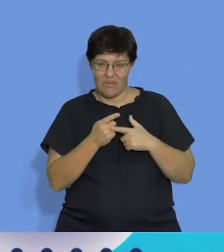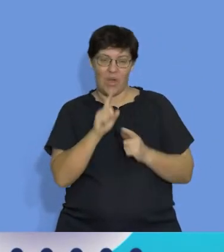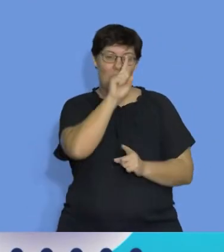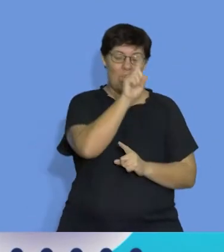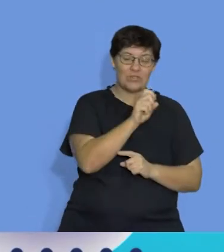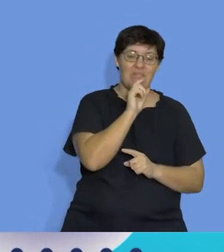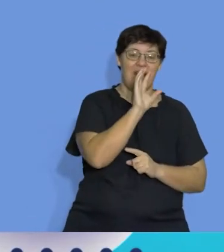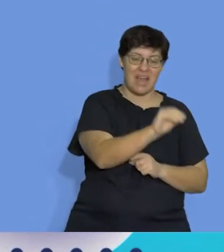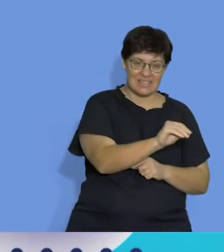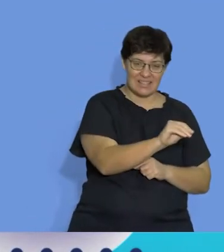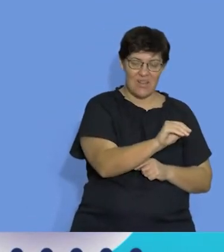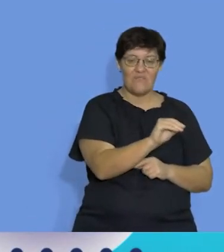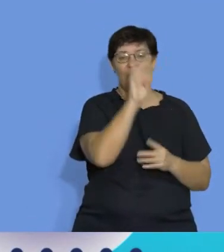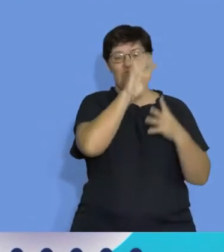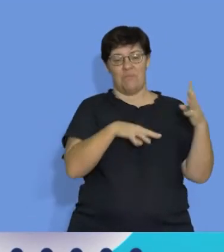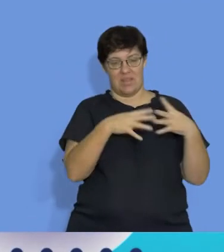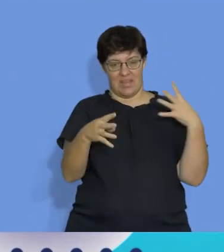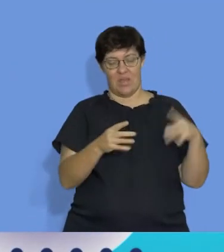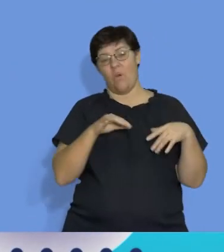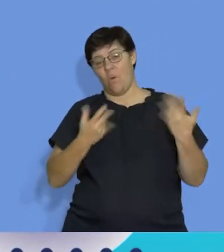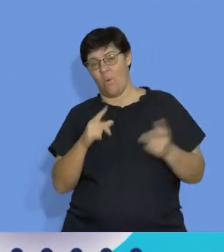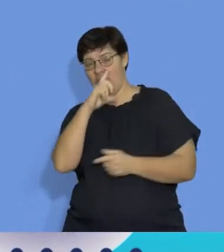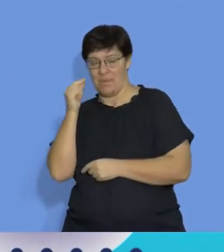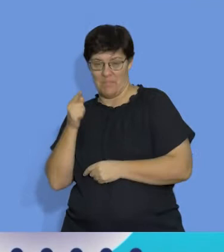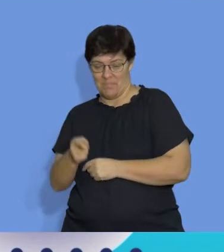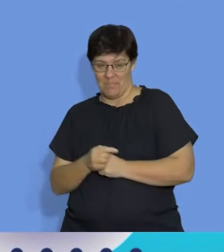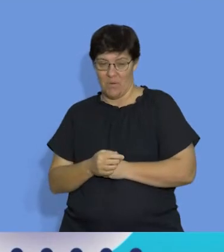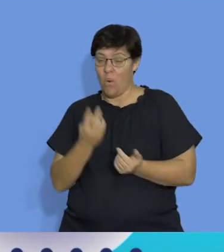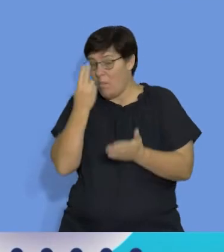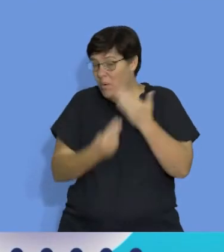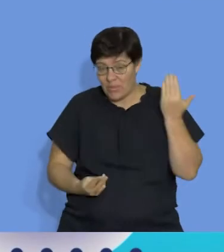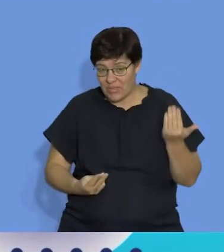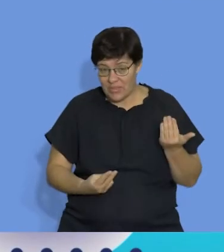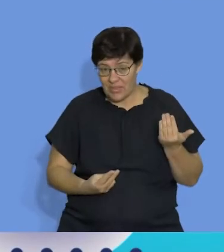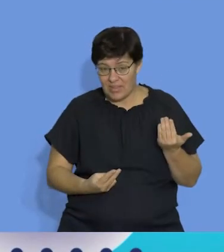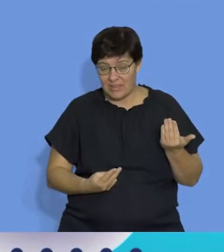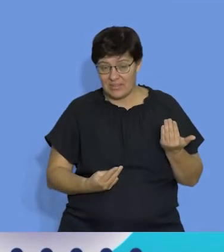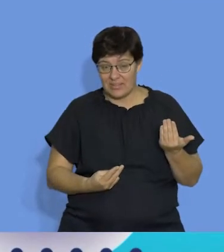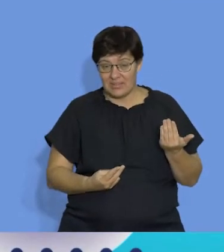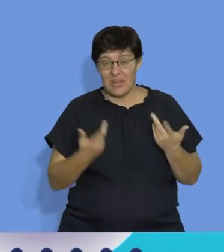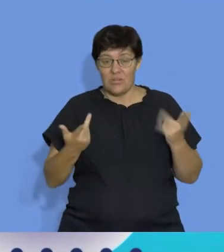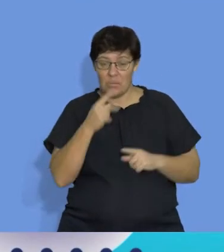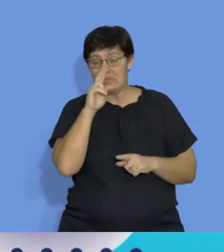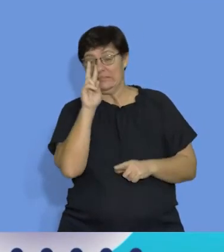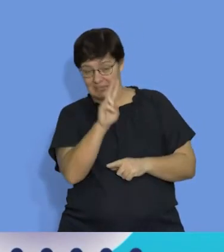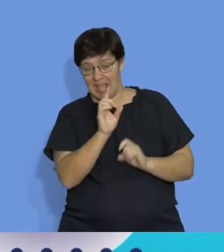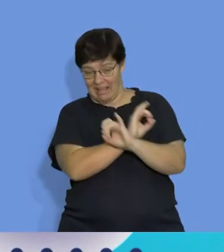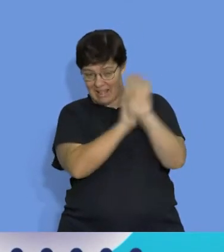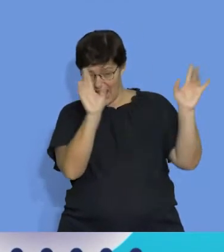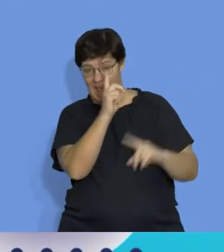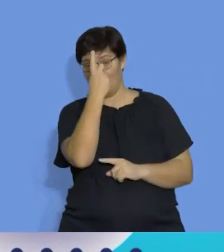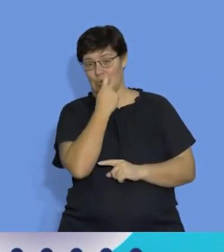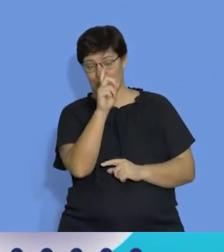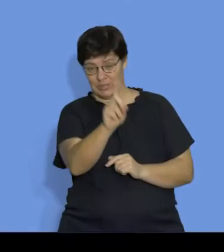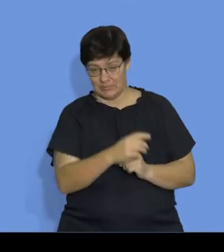ask in terms of the formula or the name, or it could be both, formula and name. You need to pay careful attention to those